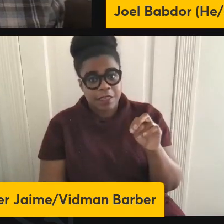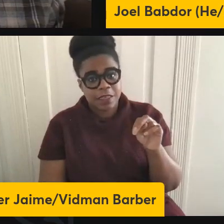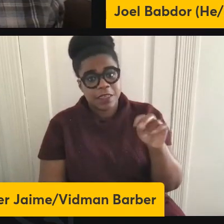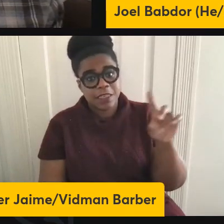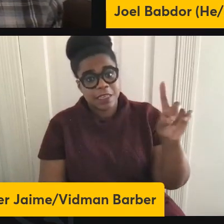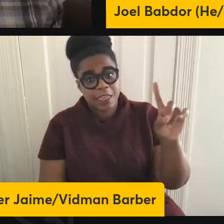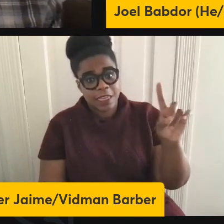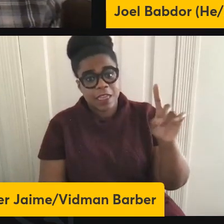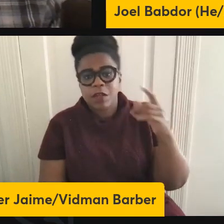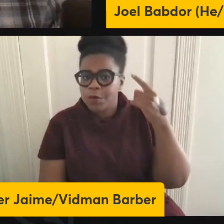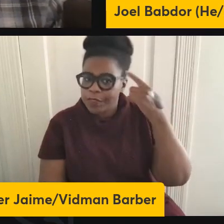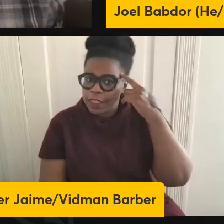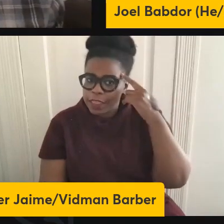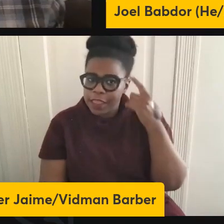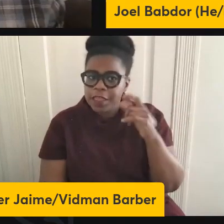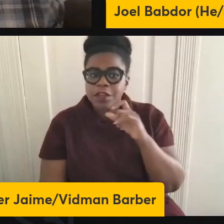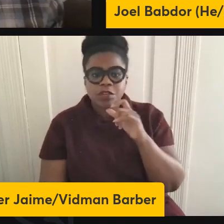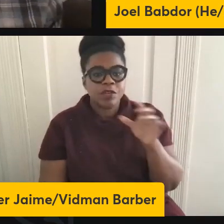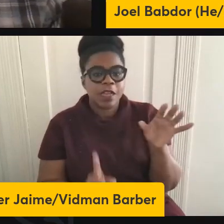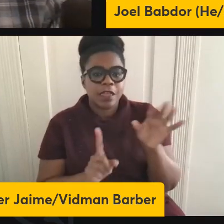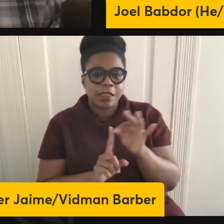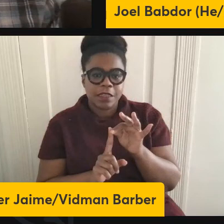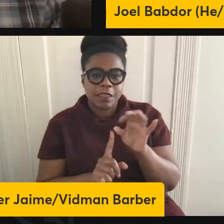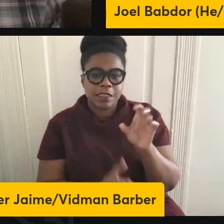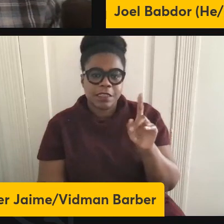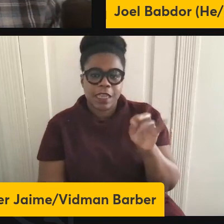you probably would not be cleaving cytokines